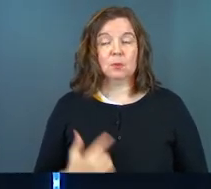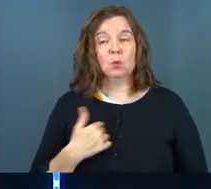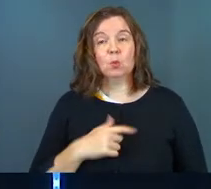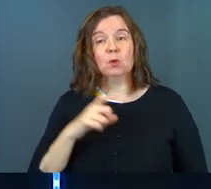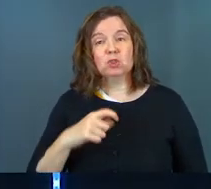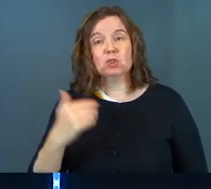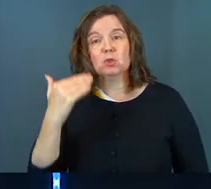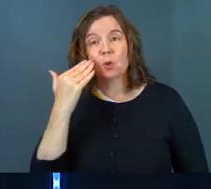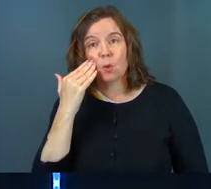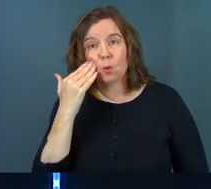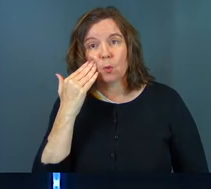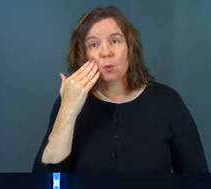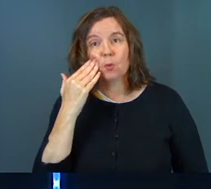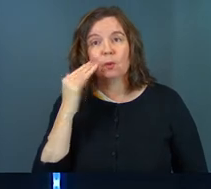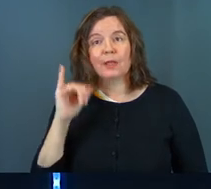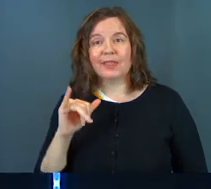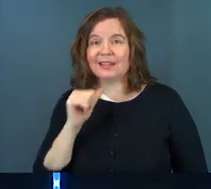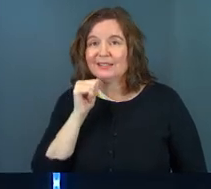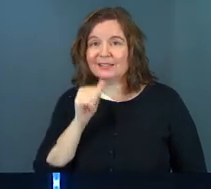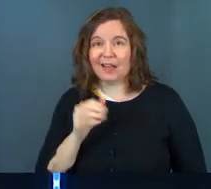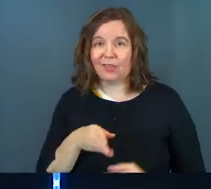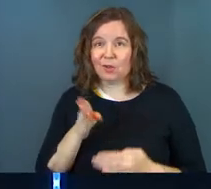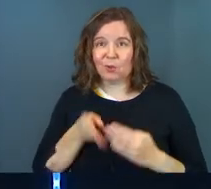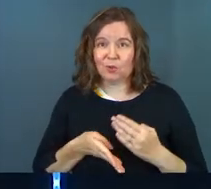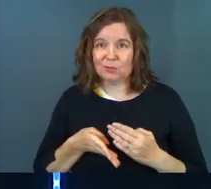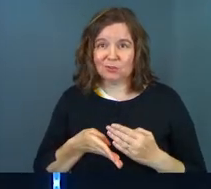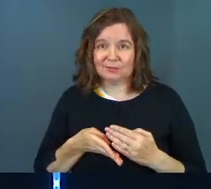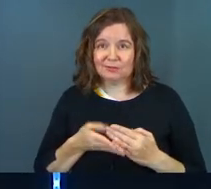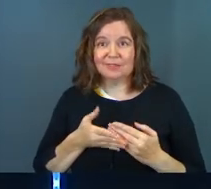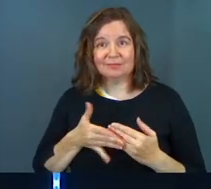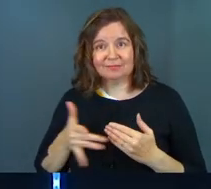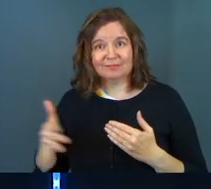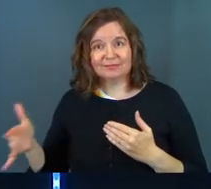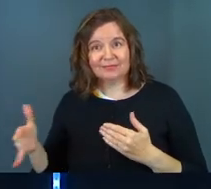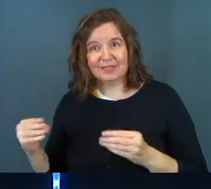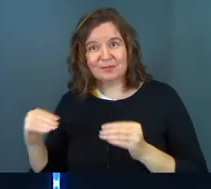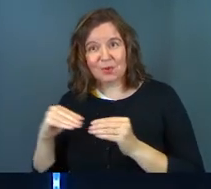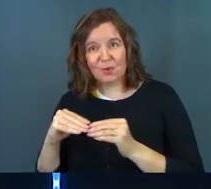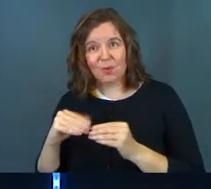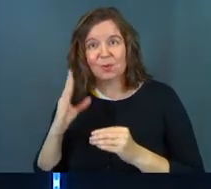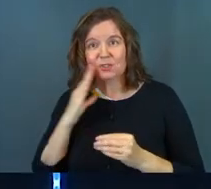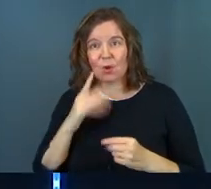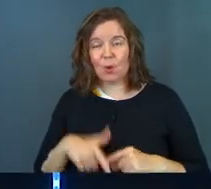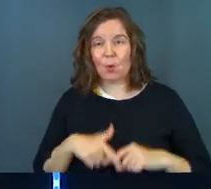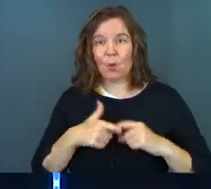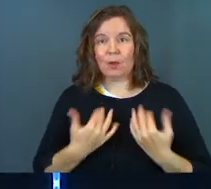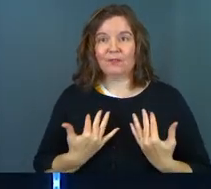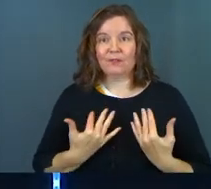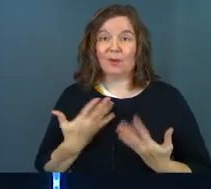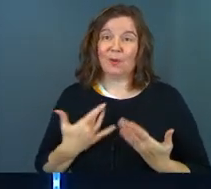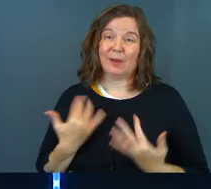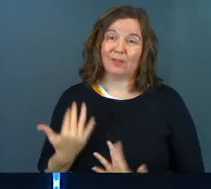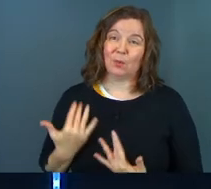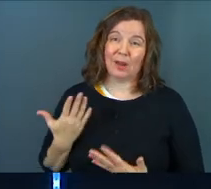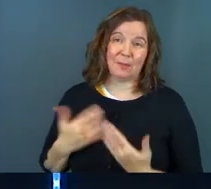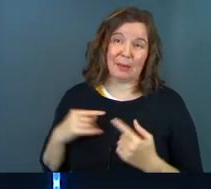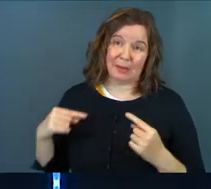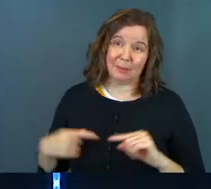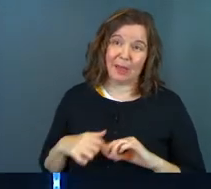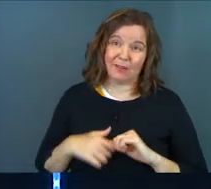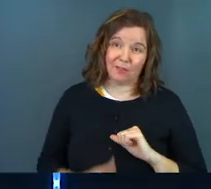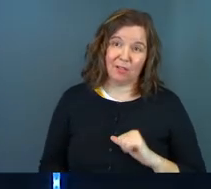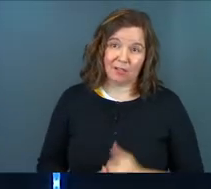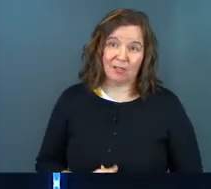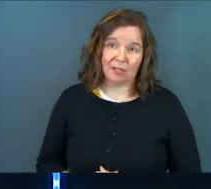We should know that it's not the conclusion. We should know it's a cliffhanger. And we might have to wait, and it might be